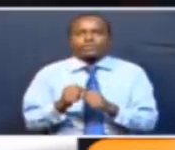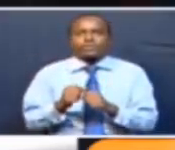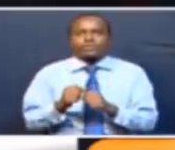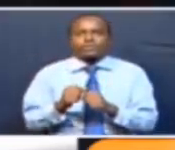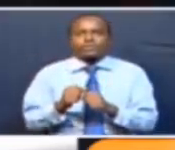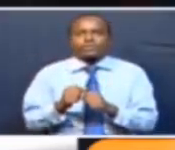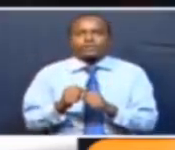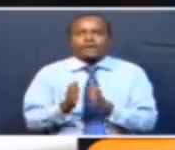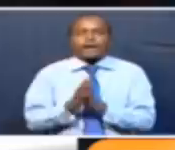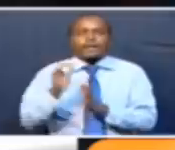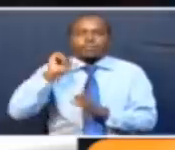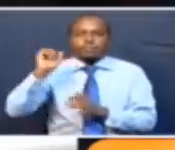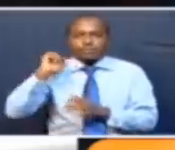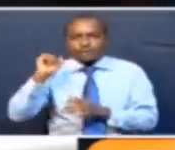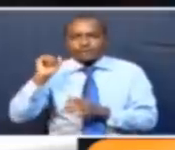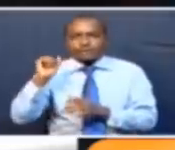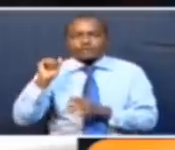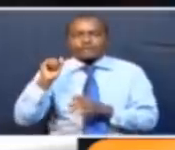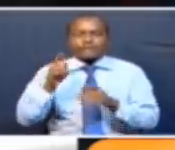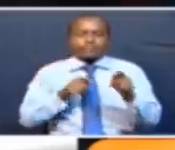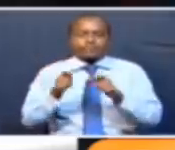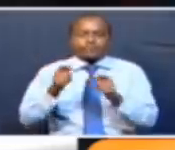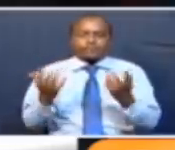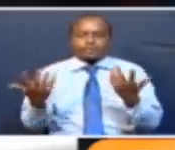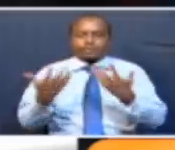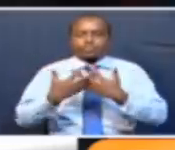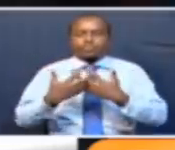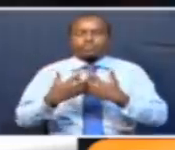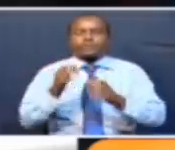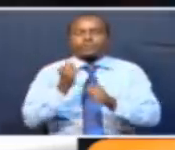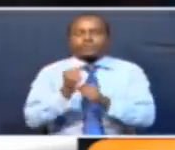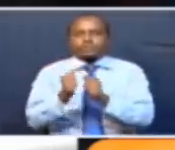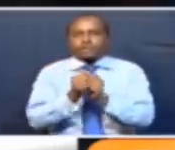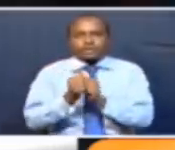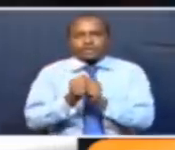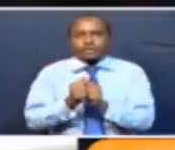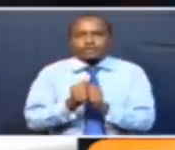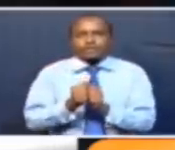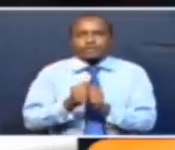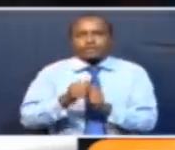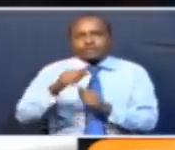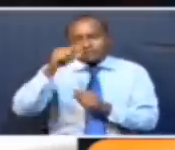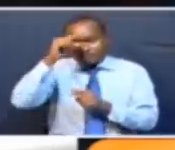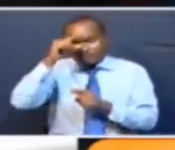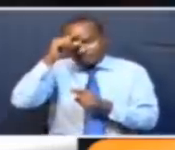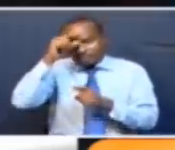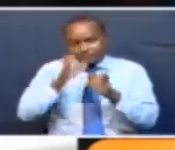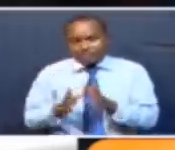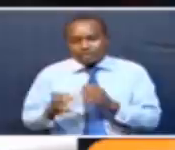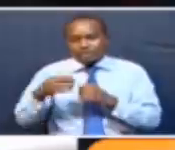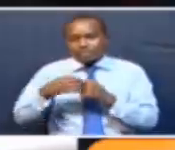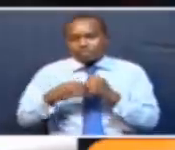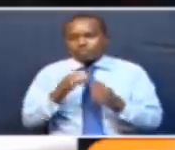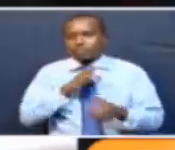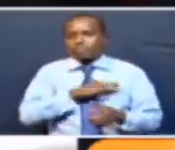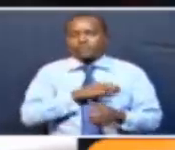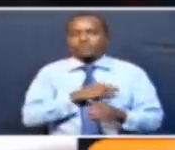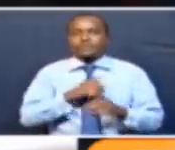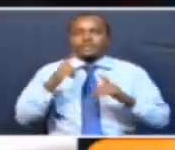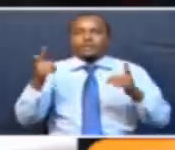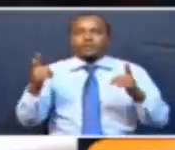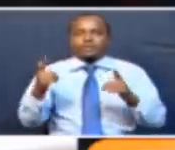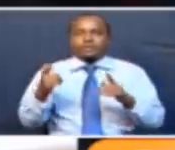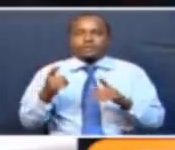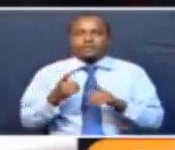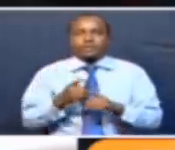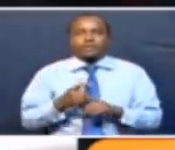politics and administration can be synchronized to work together, Governor Sonko will benefit a great deal from the zero corruption